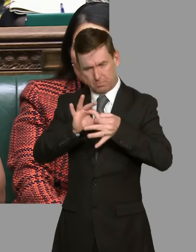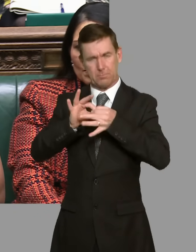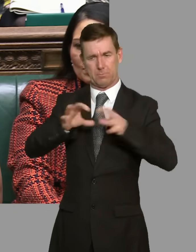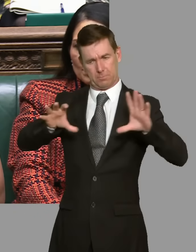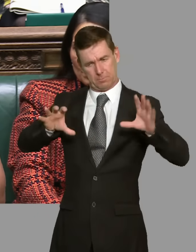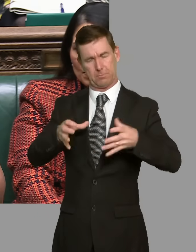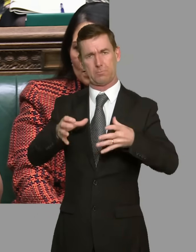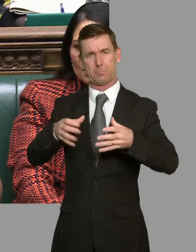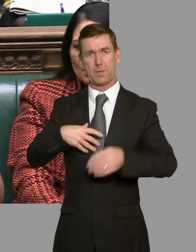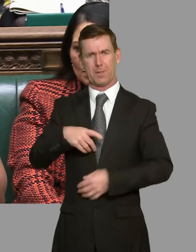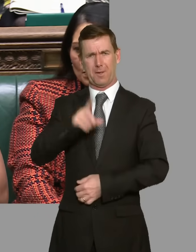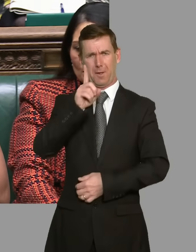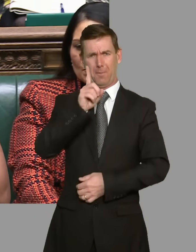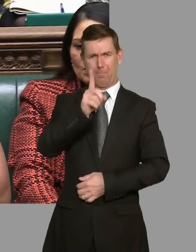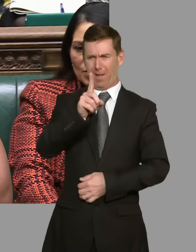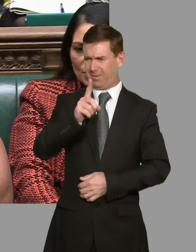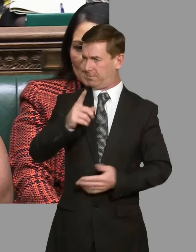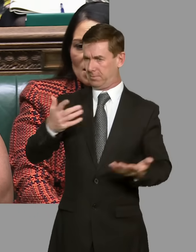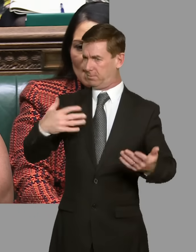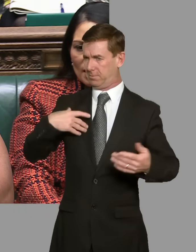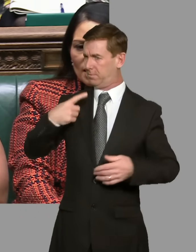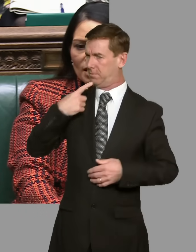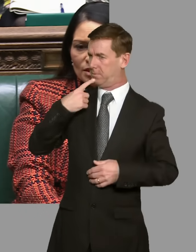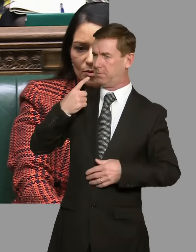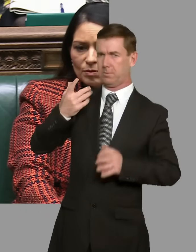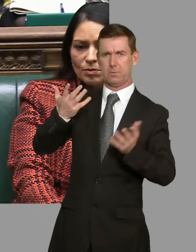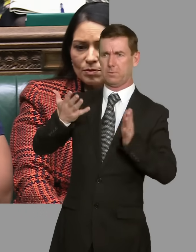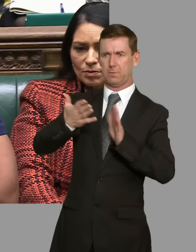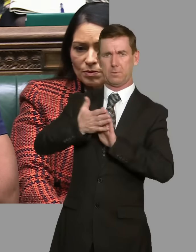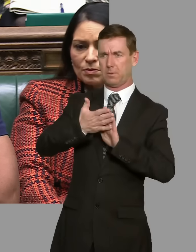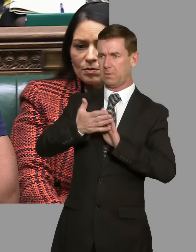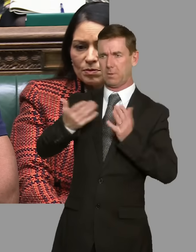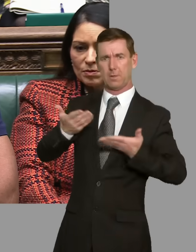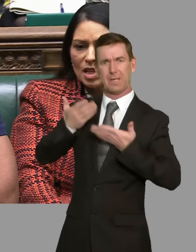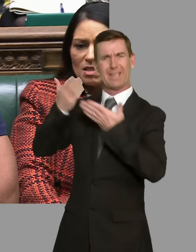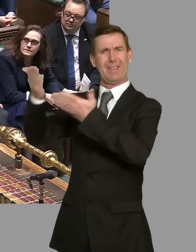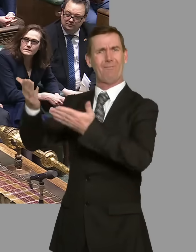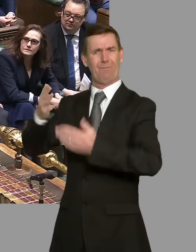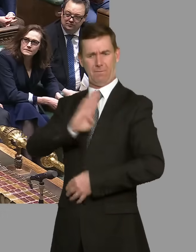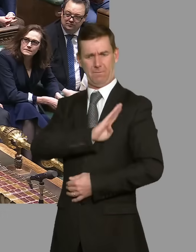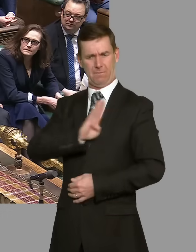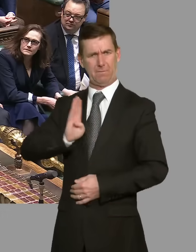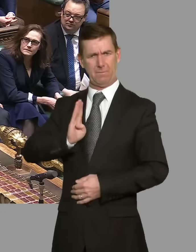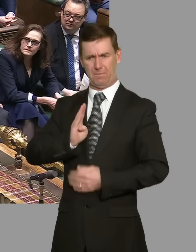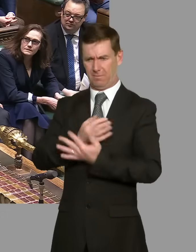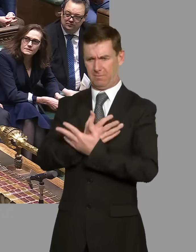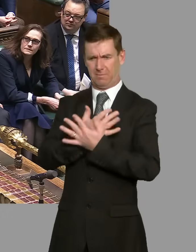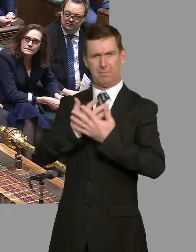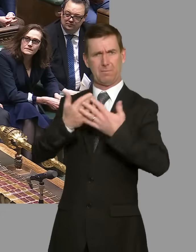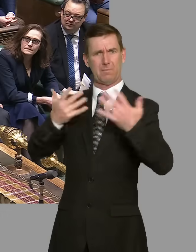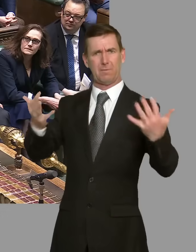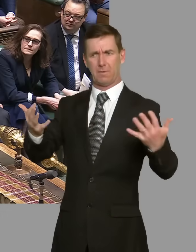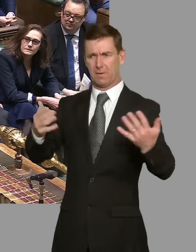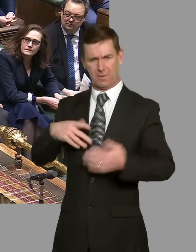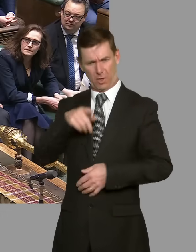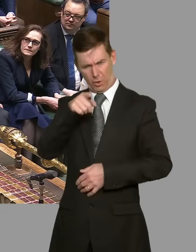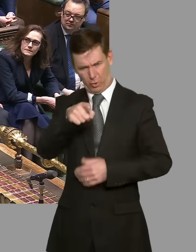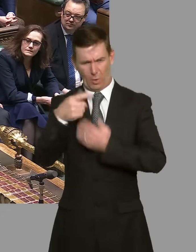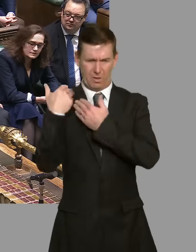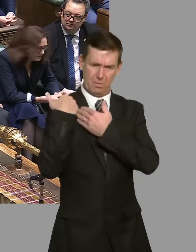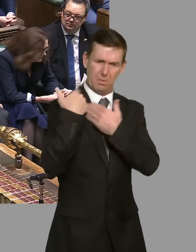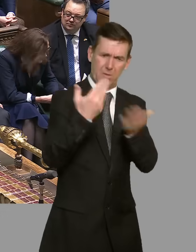when he is also surrendering the Chagos Islands, surrendering our veterans to lawfare, and surrendering to